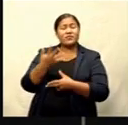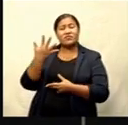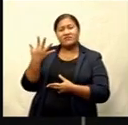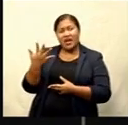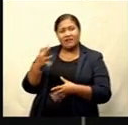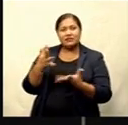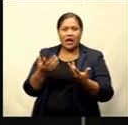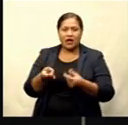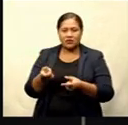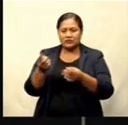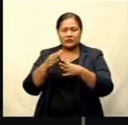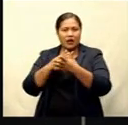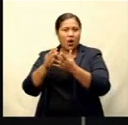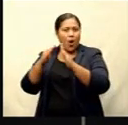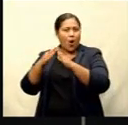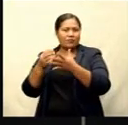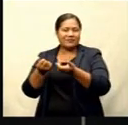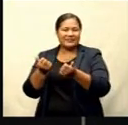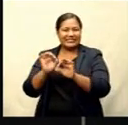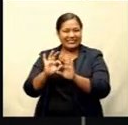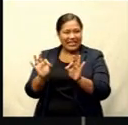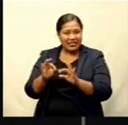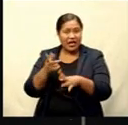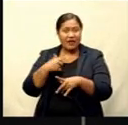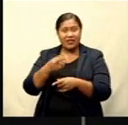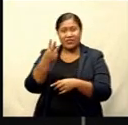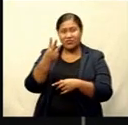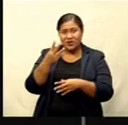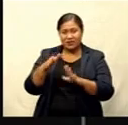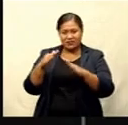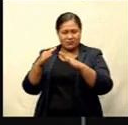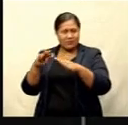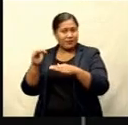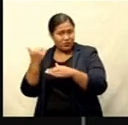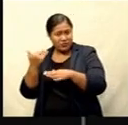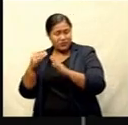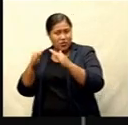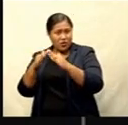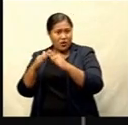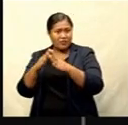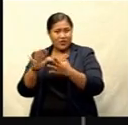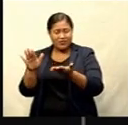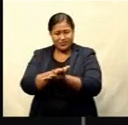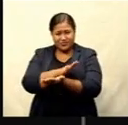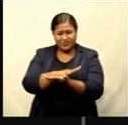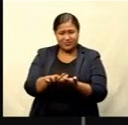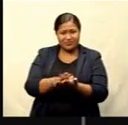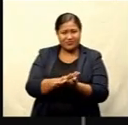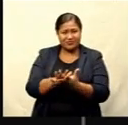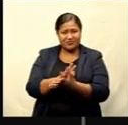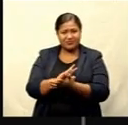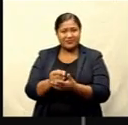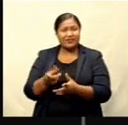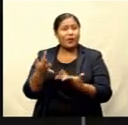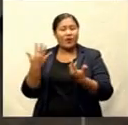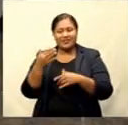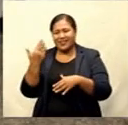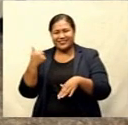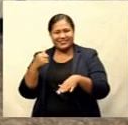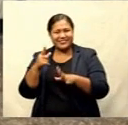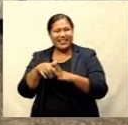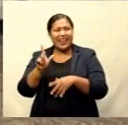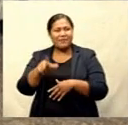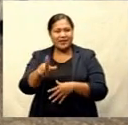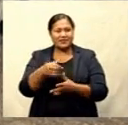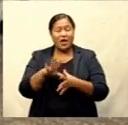is homeless after their 3-bedroom home was destroyed in a fire at Nangingi outside Lambasa yesterday.